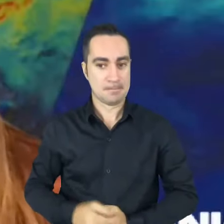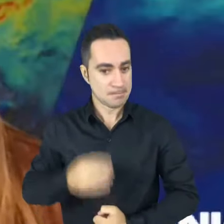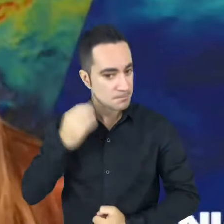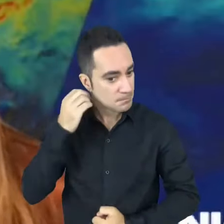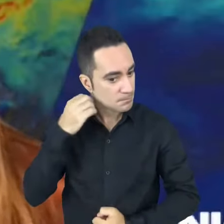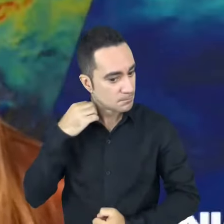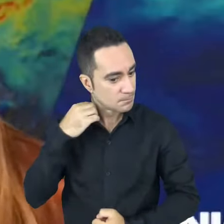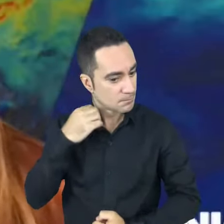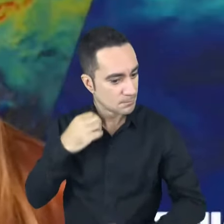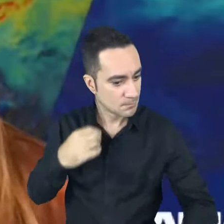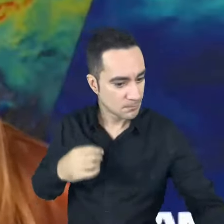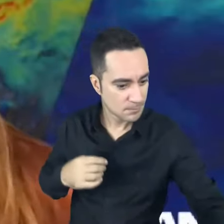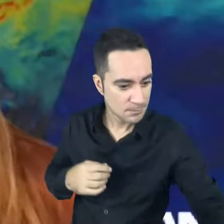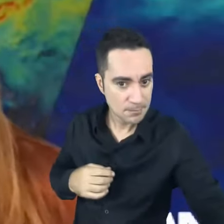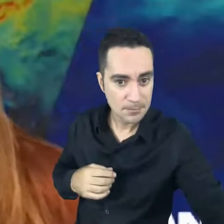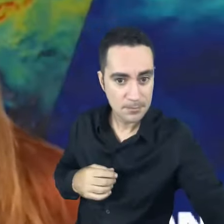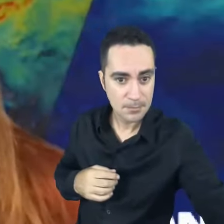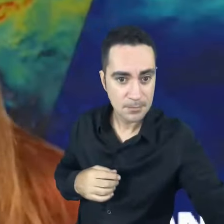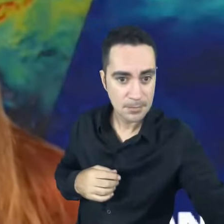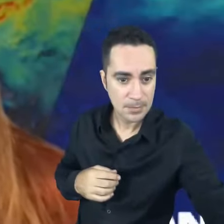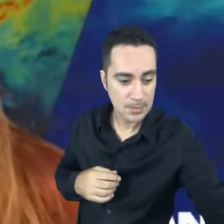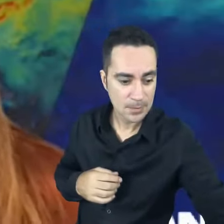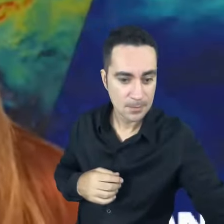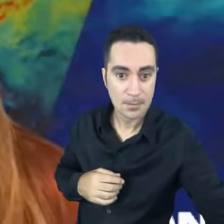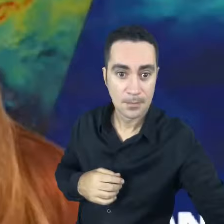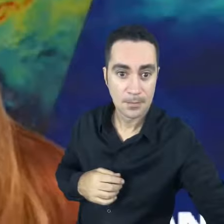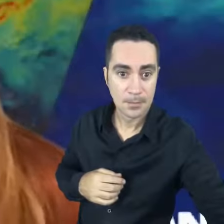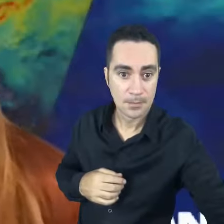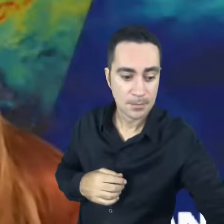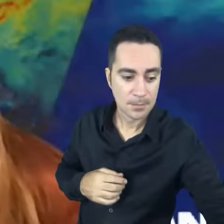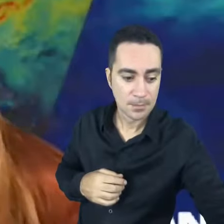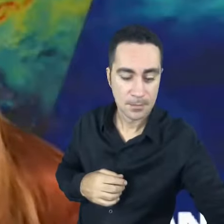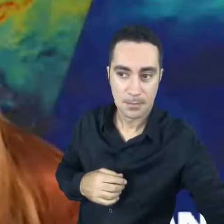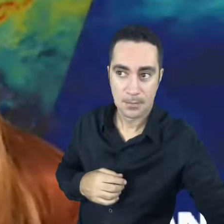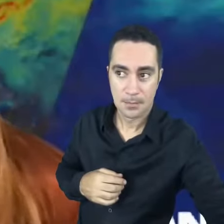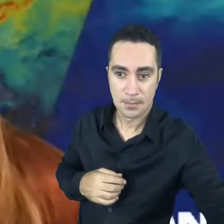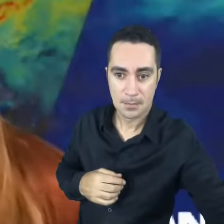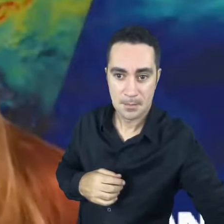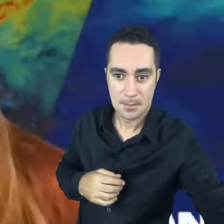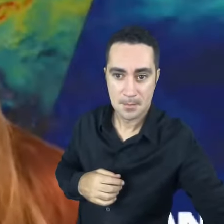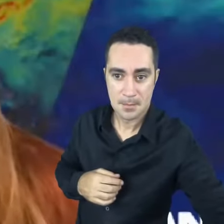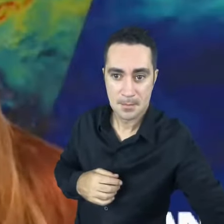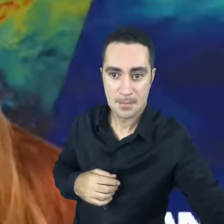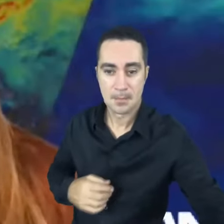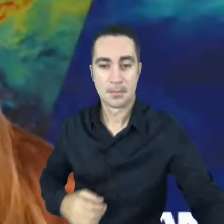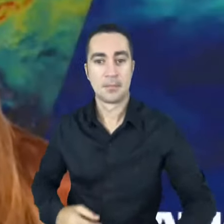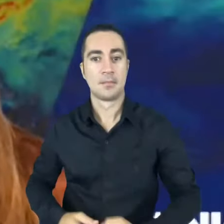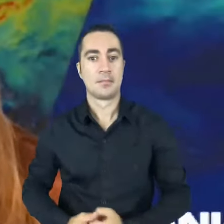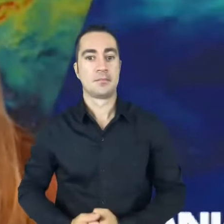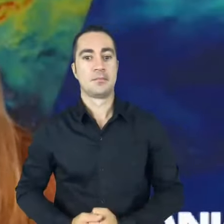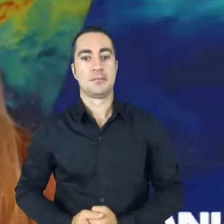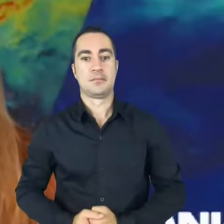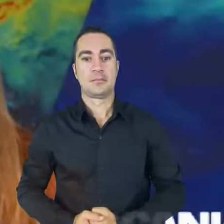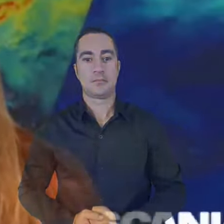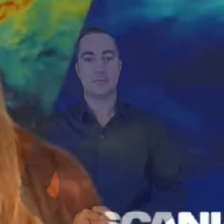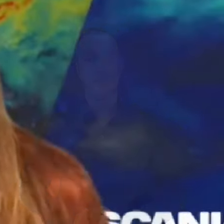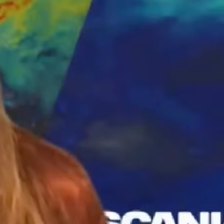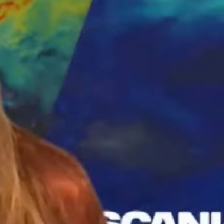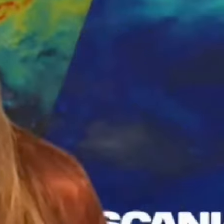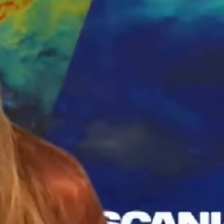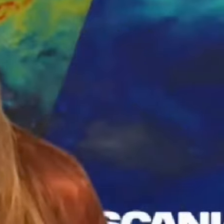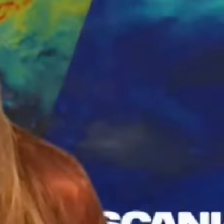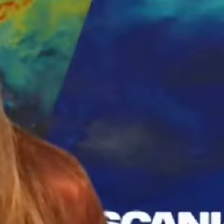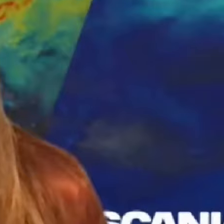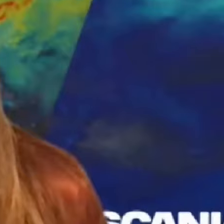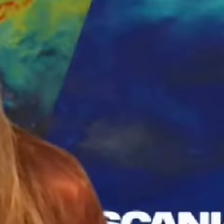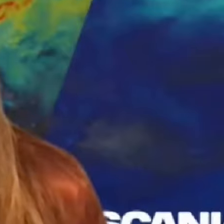both in the United States as well as Sweden for many years, Swedes are very unique. They manage